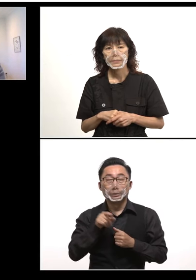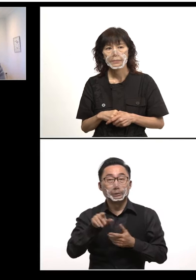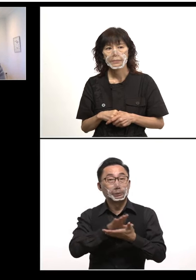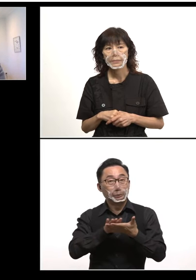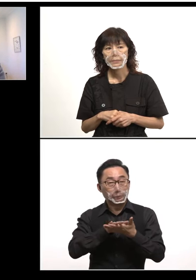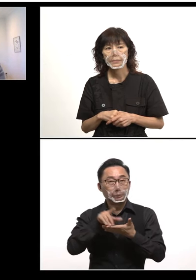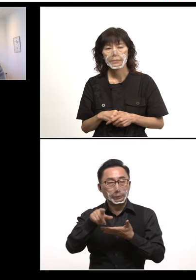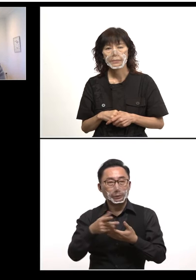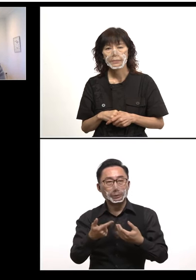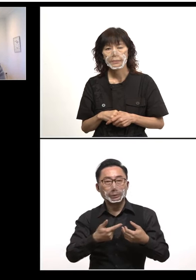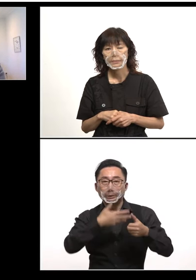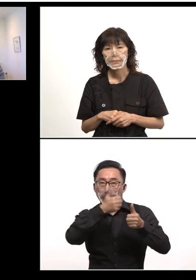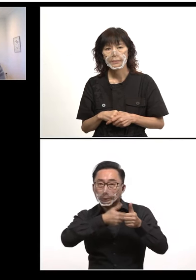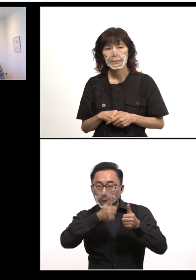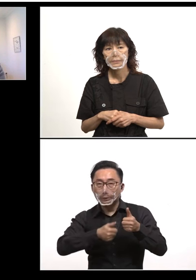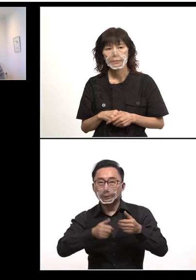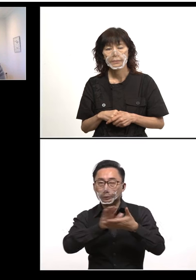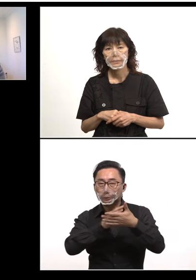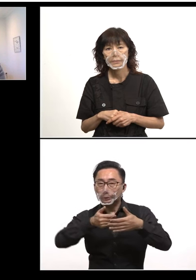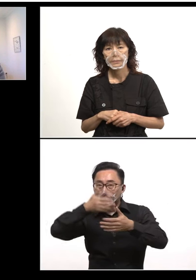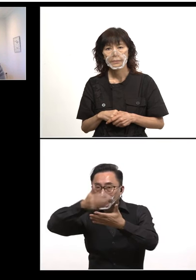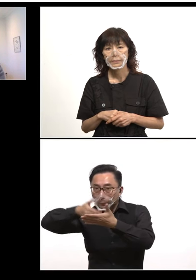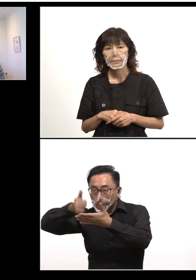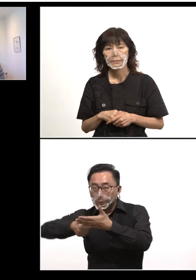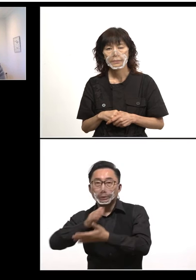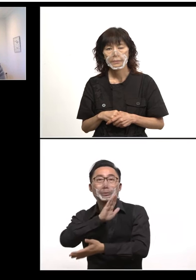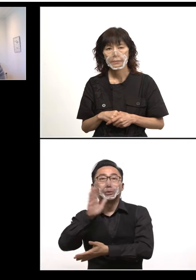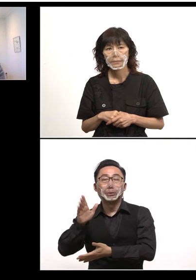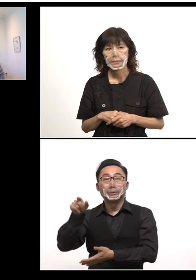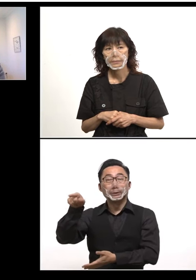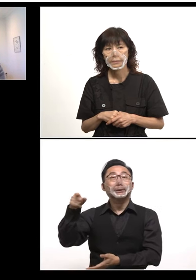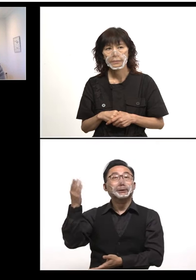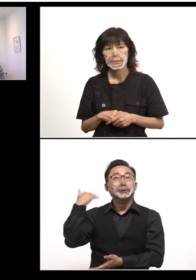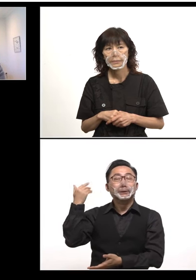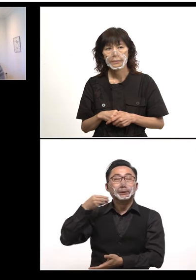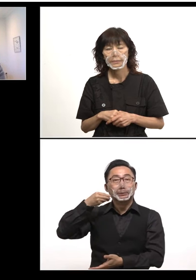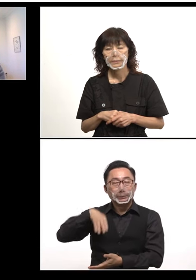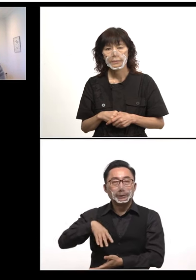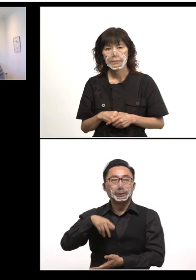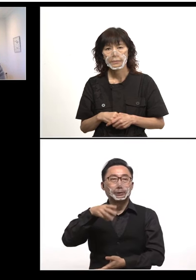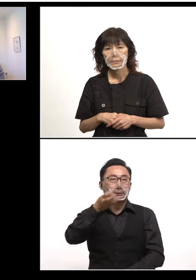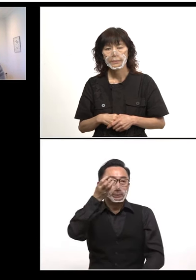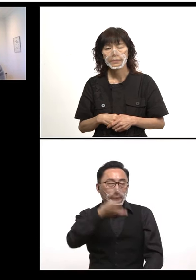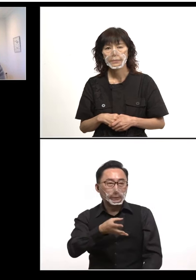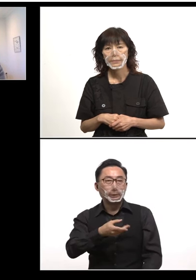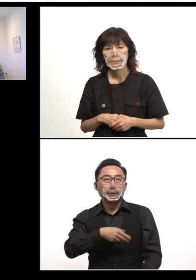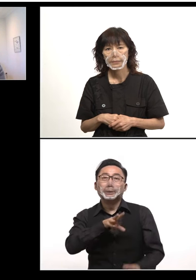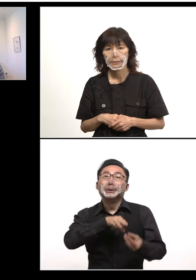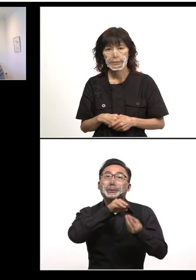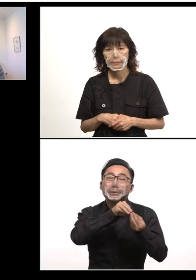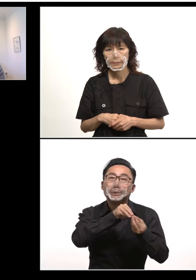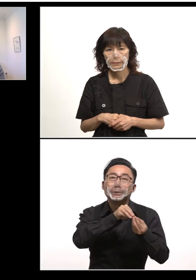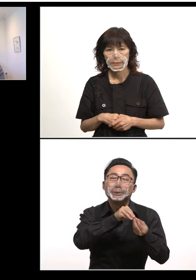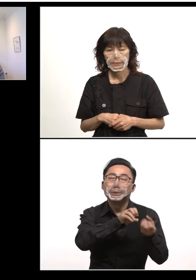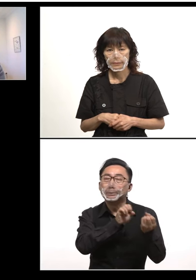be, you know, you learn, it's definitely, I think for everyone, you learn in these